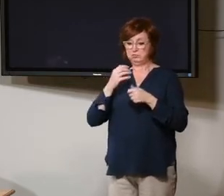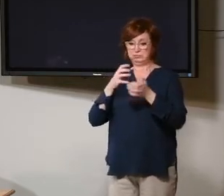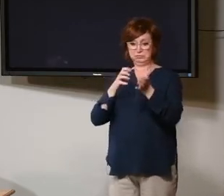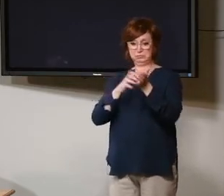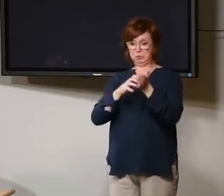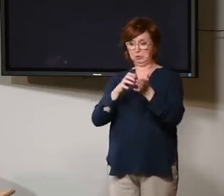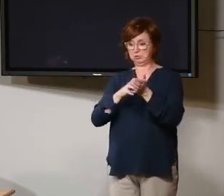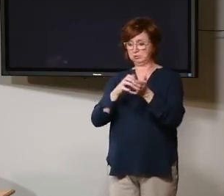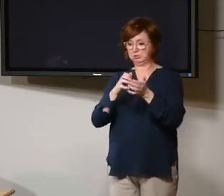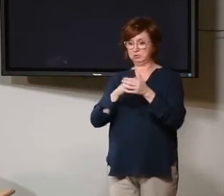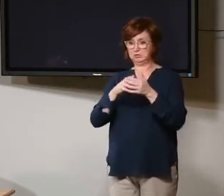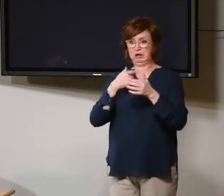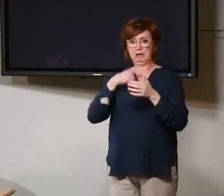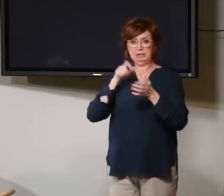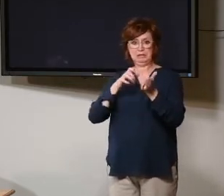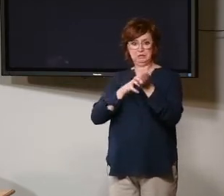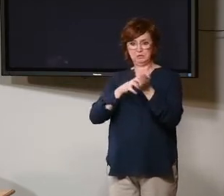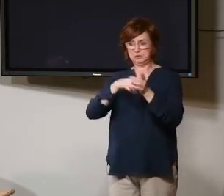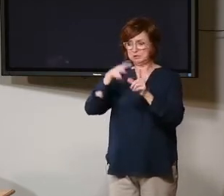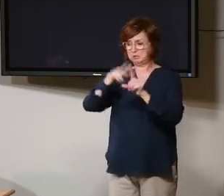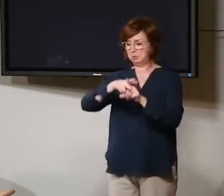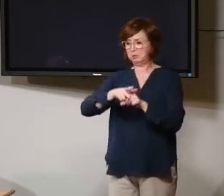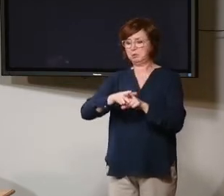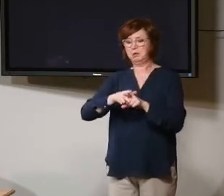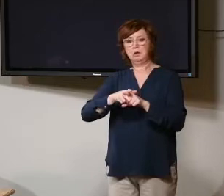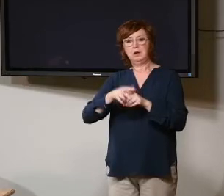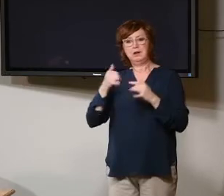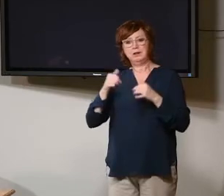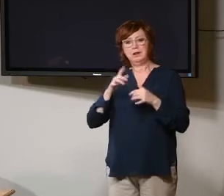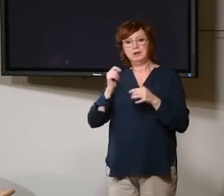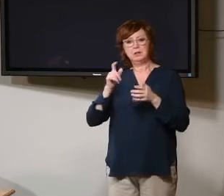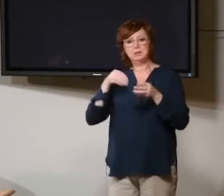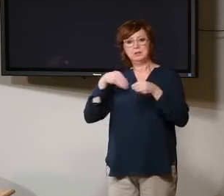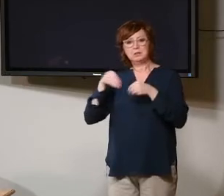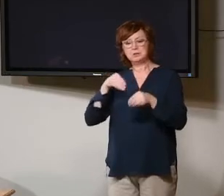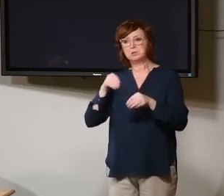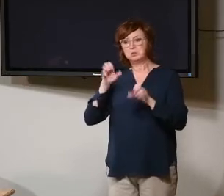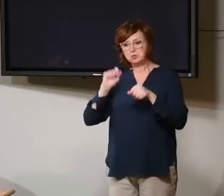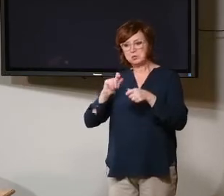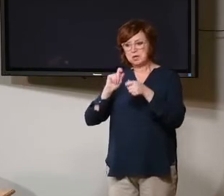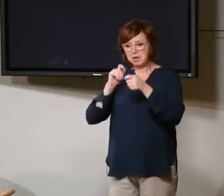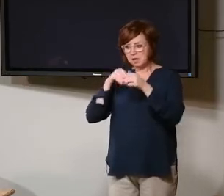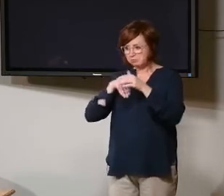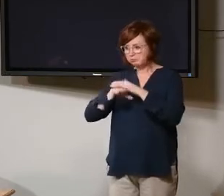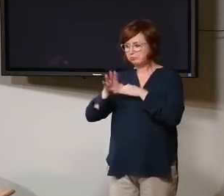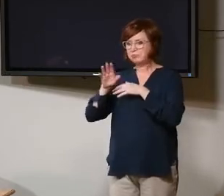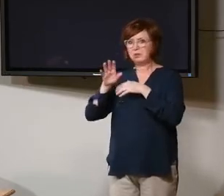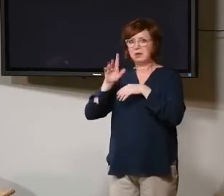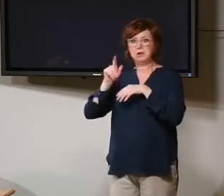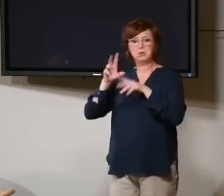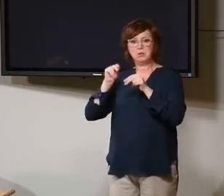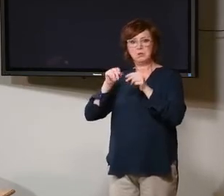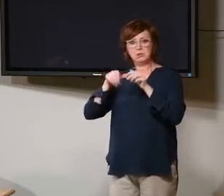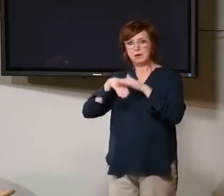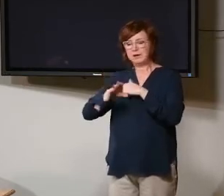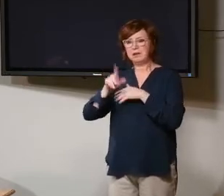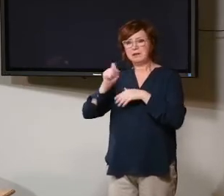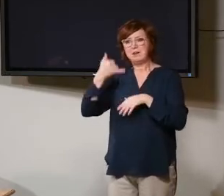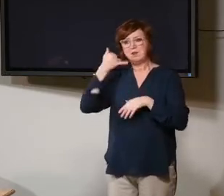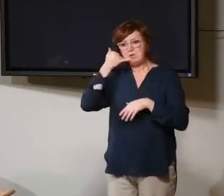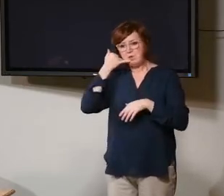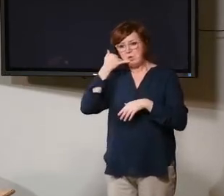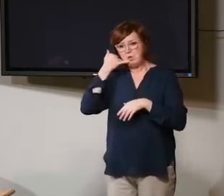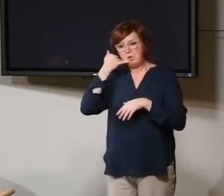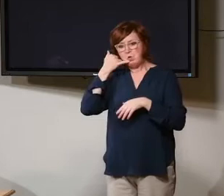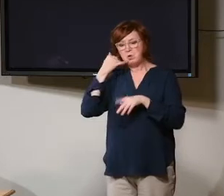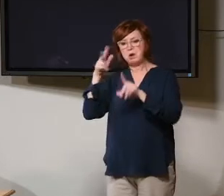you don't need to be in a physician's office. If you are there for other needs which are emergent, but it's not a respiratory illness